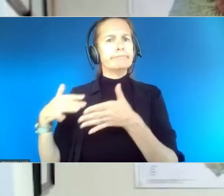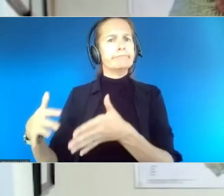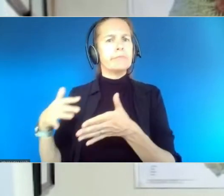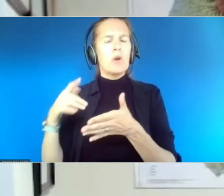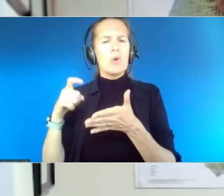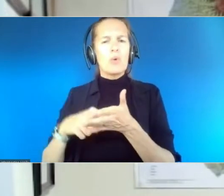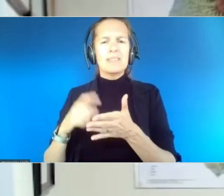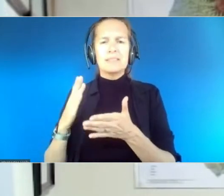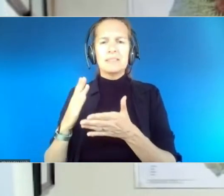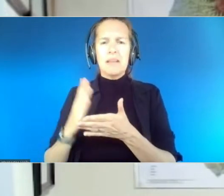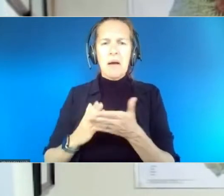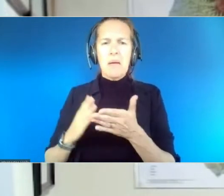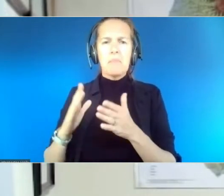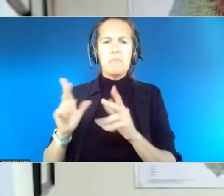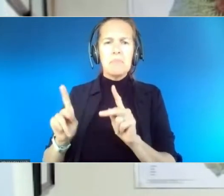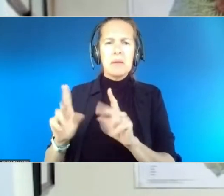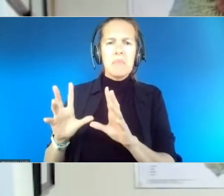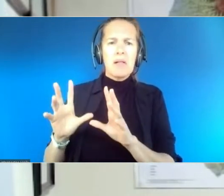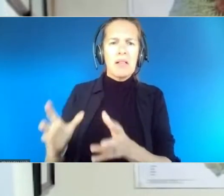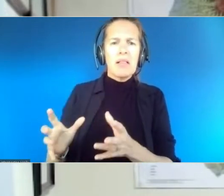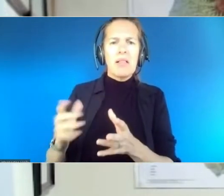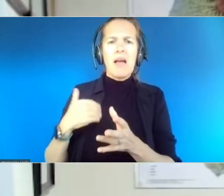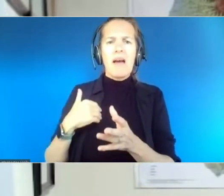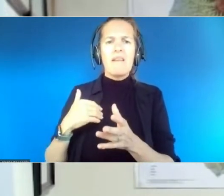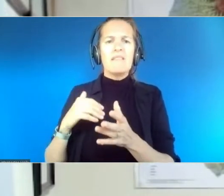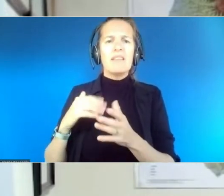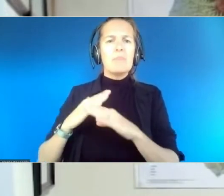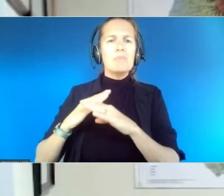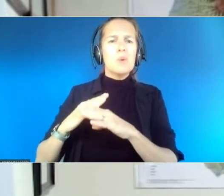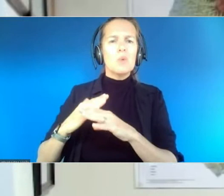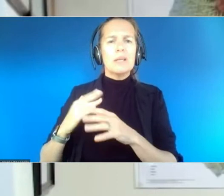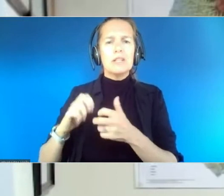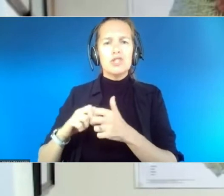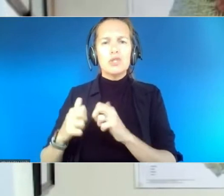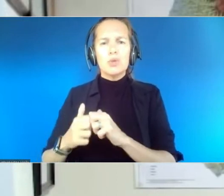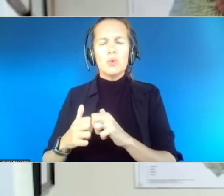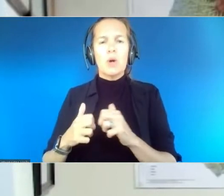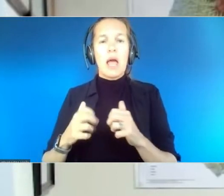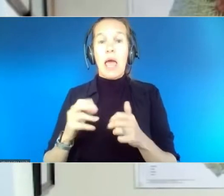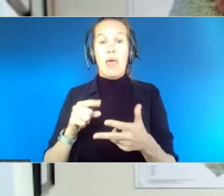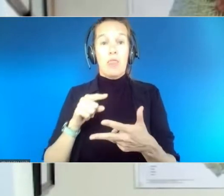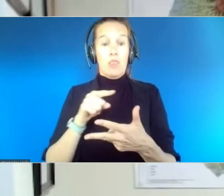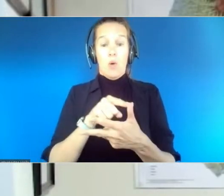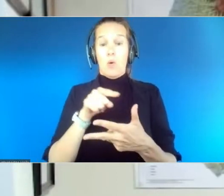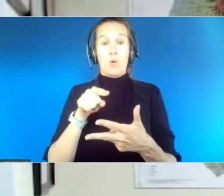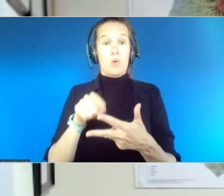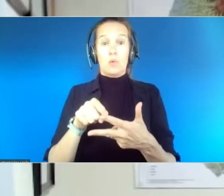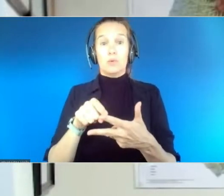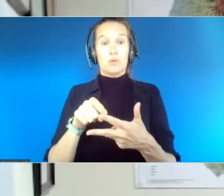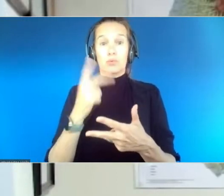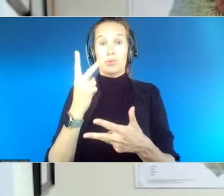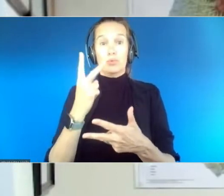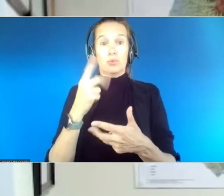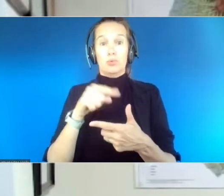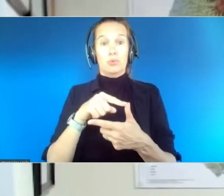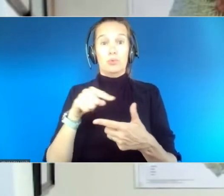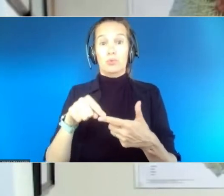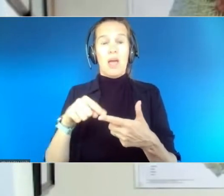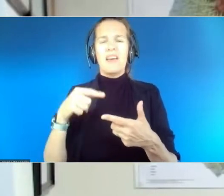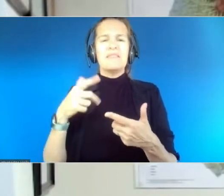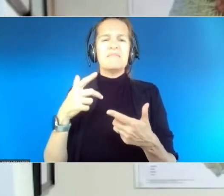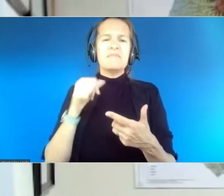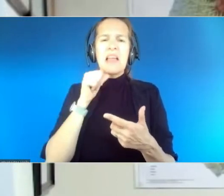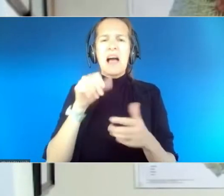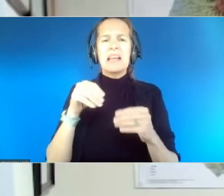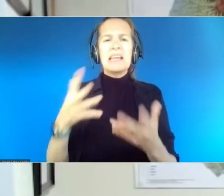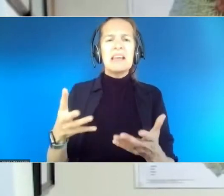immune deficiencies and didn't get the same response to the initial series of 2 vaccines that we wanted